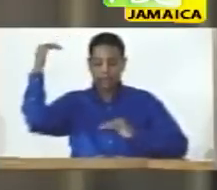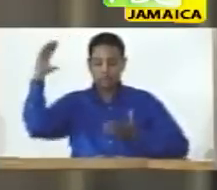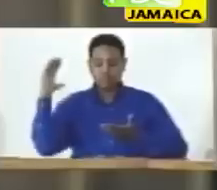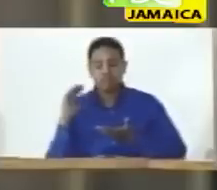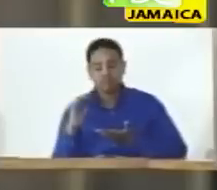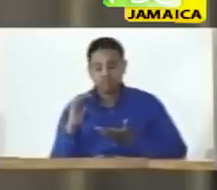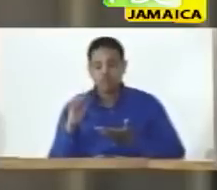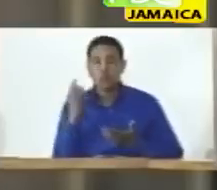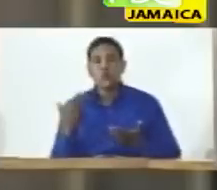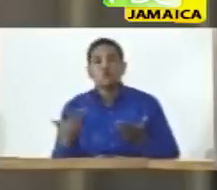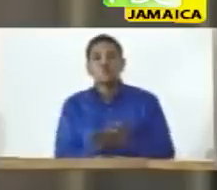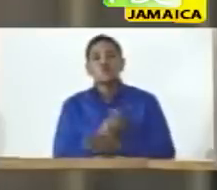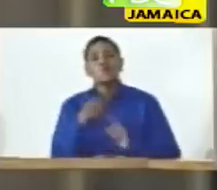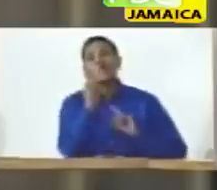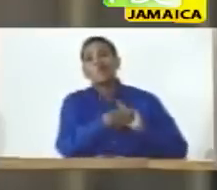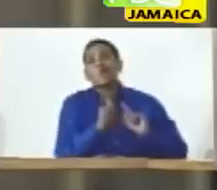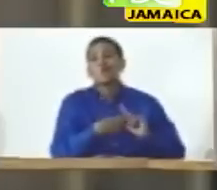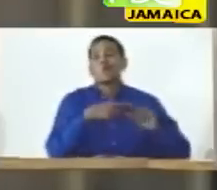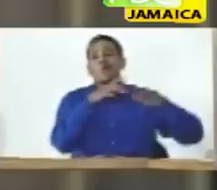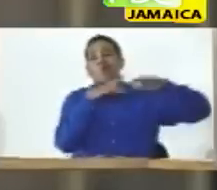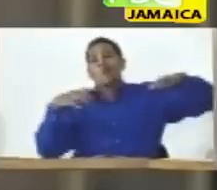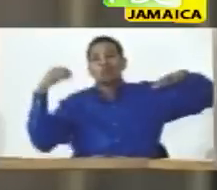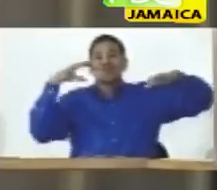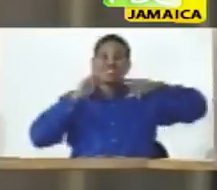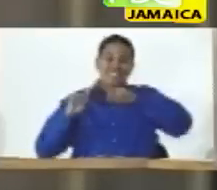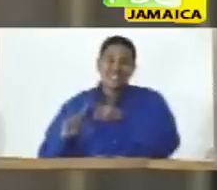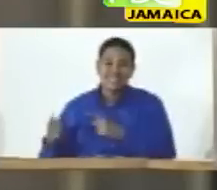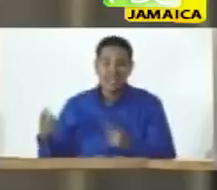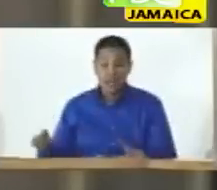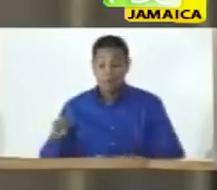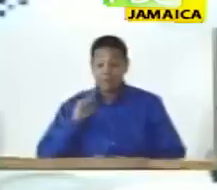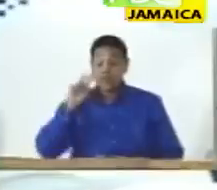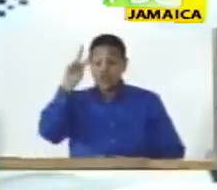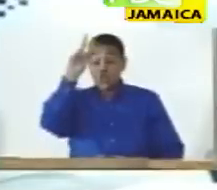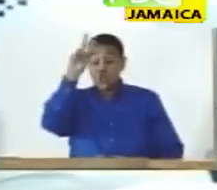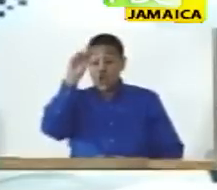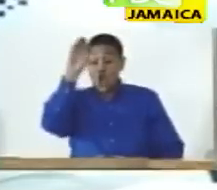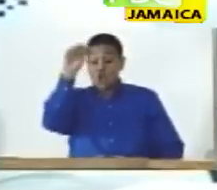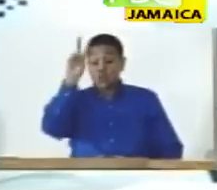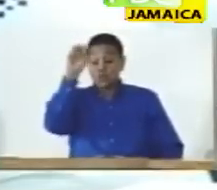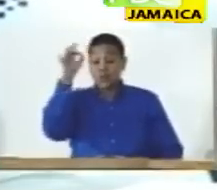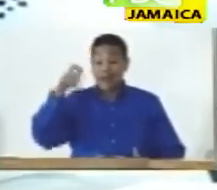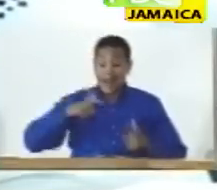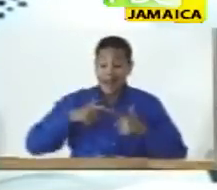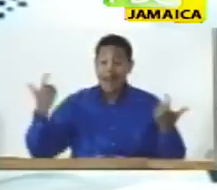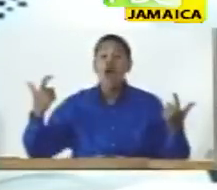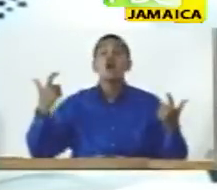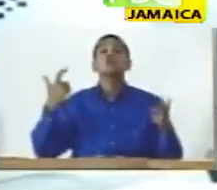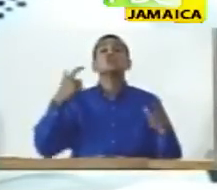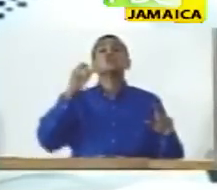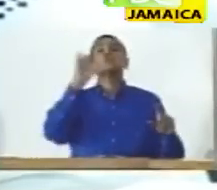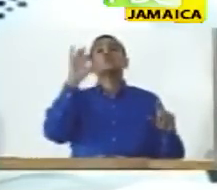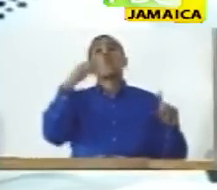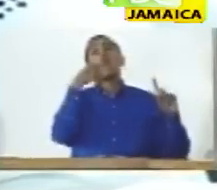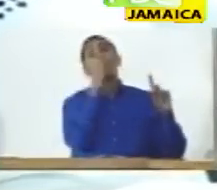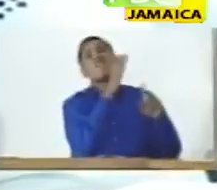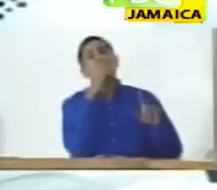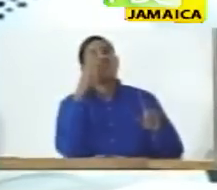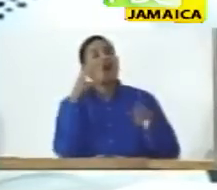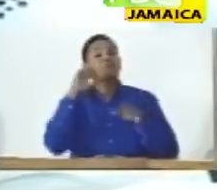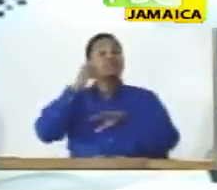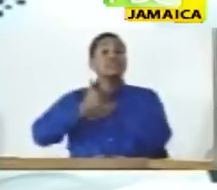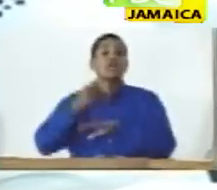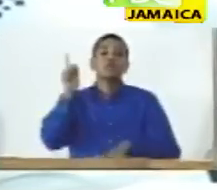October 2019, the largest solar farm in the English-speaking Caribbean was commissioned in Westmoreland.